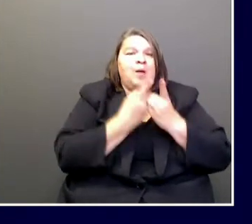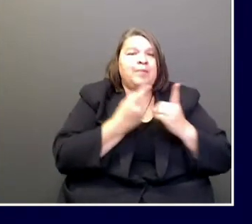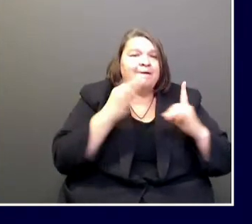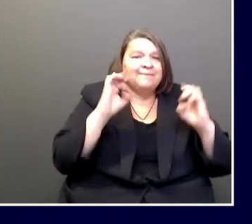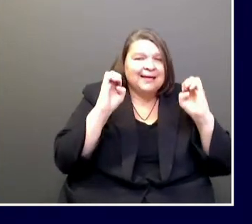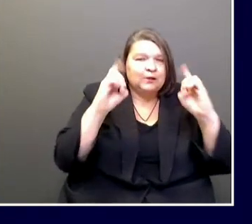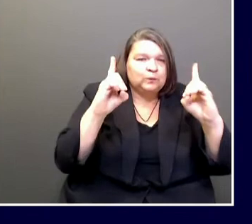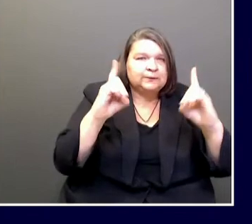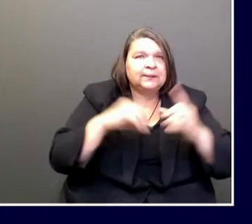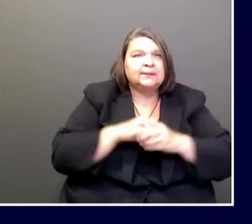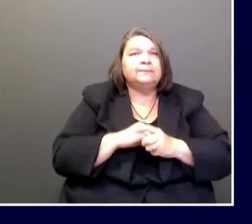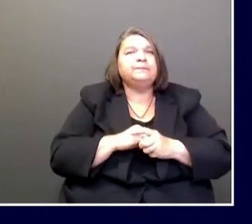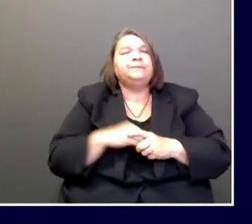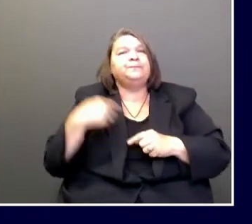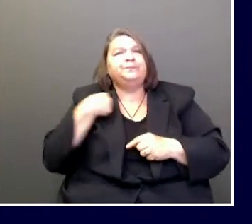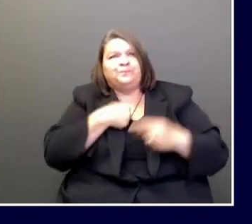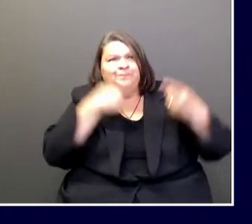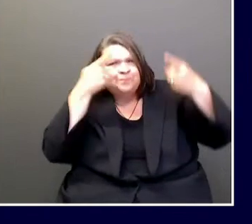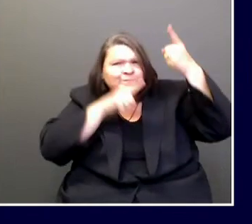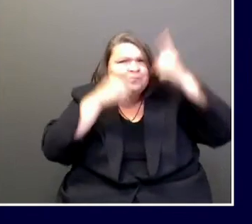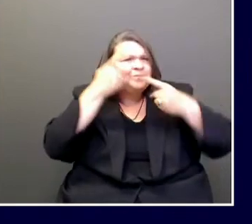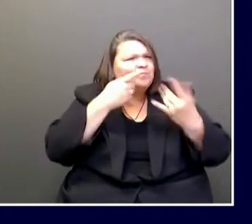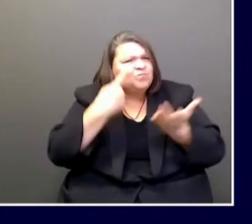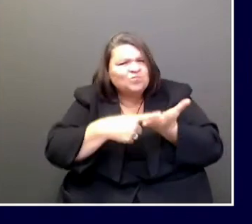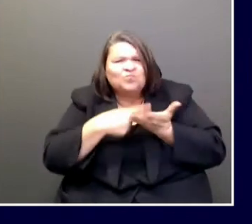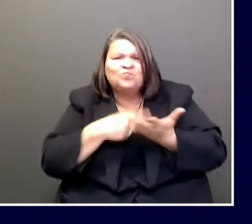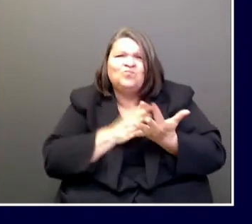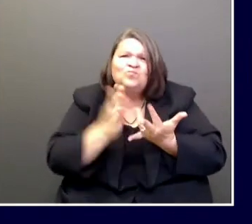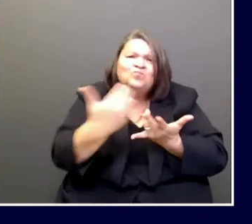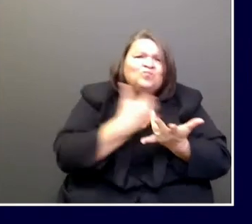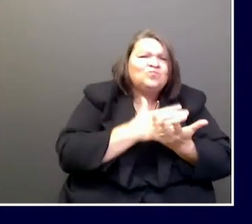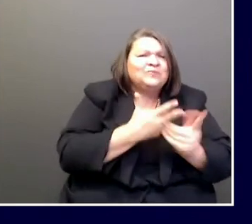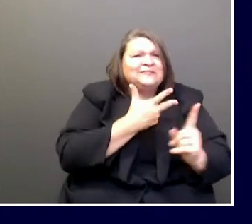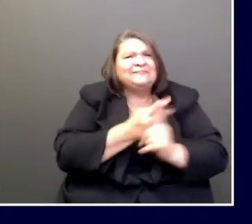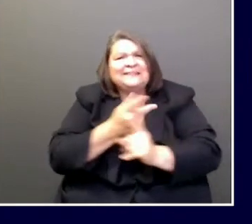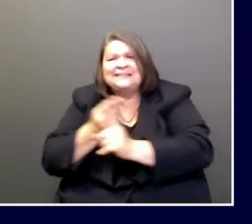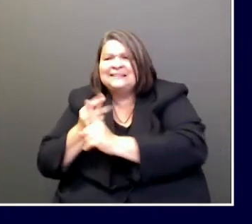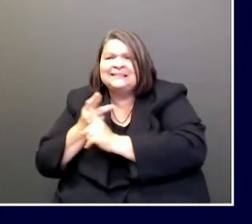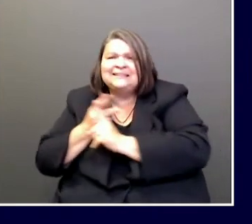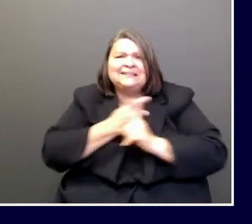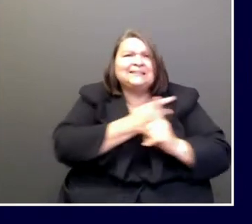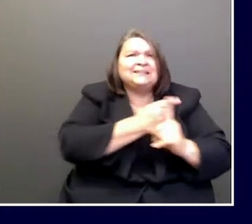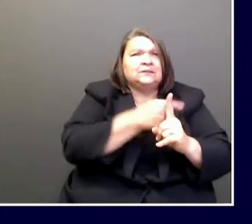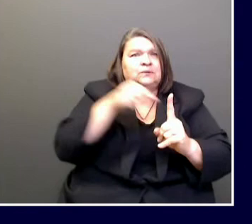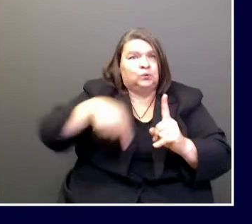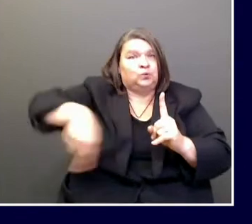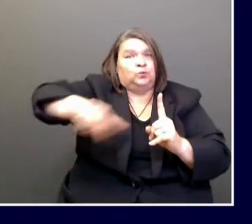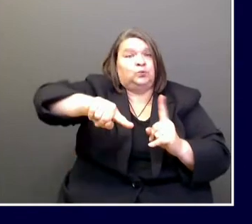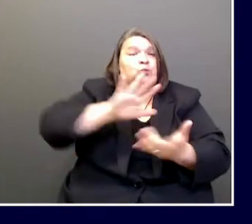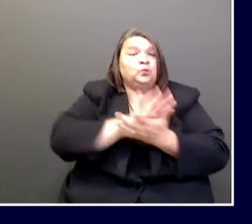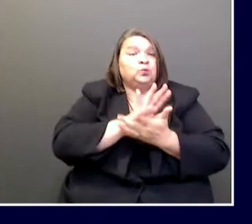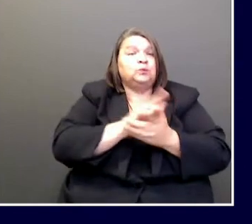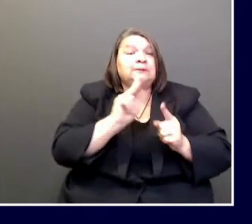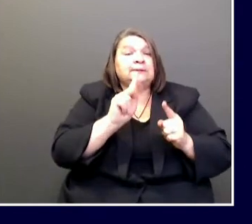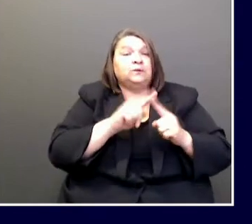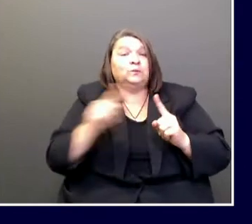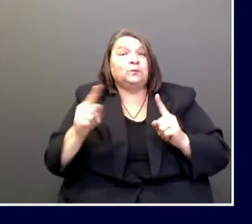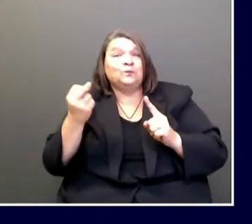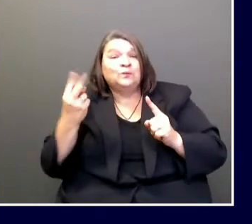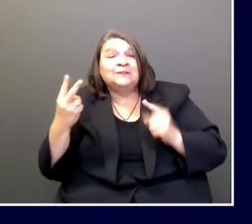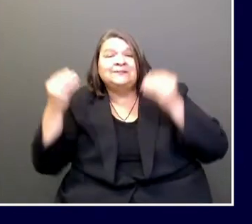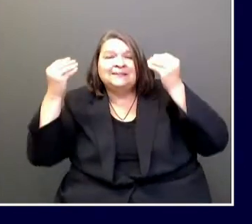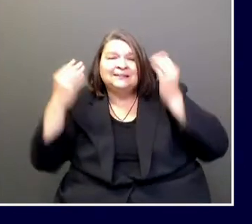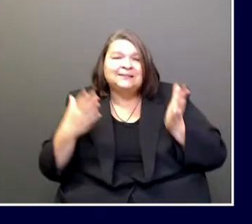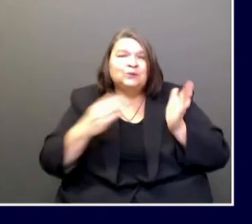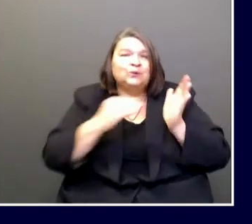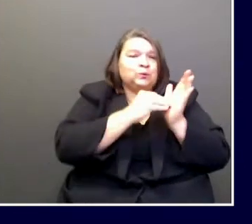support vaccination of school staff and students against COVID-19. This plan advances Maine's